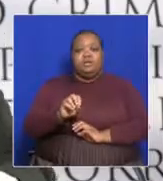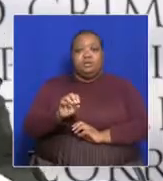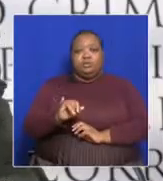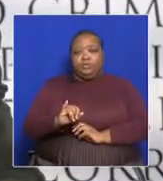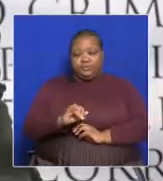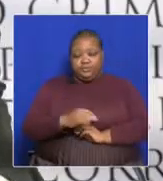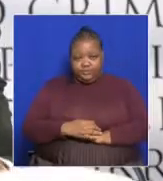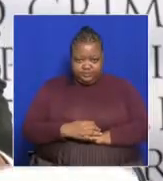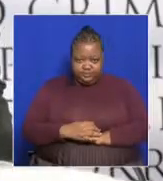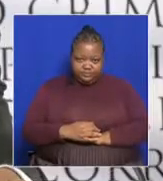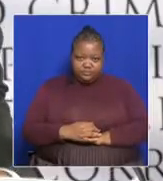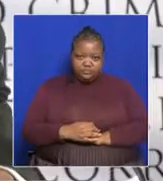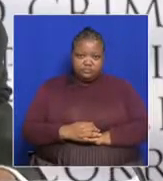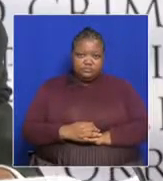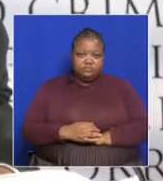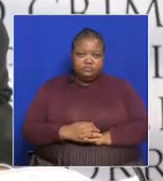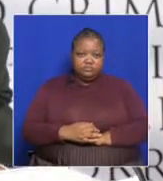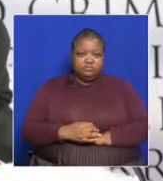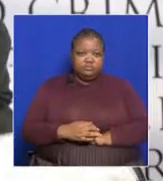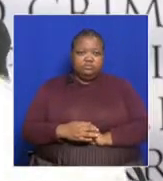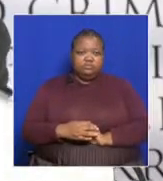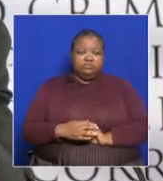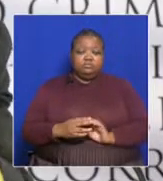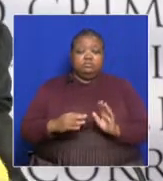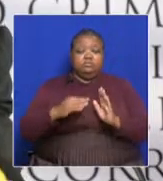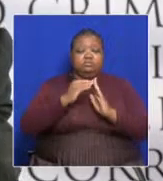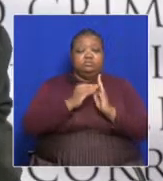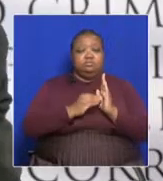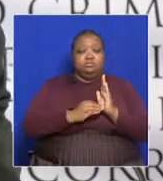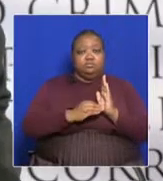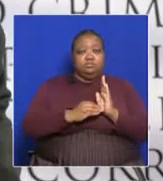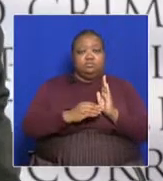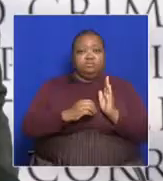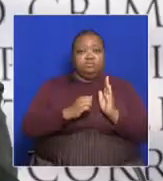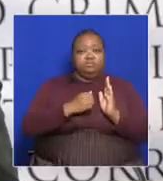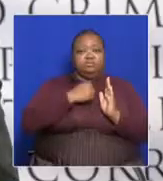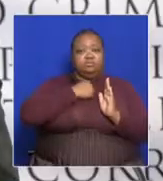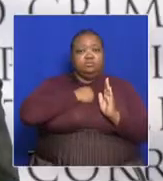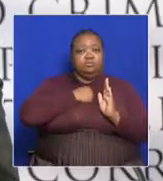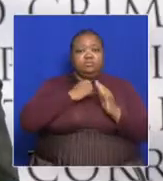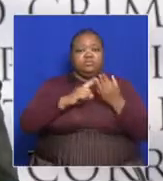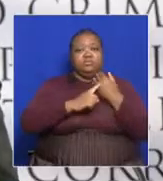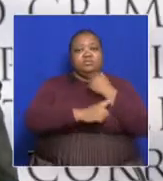Judging, I think, by my notes, that was my last question to the